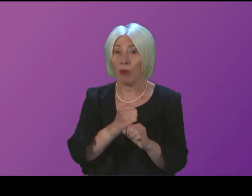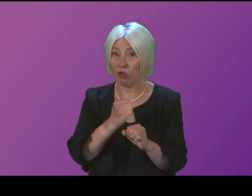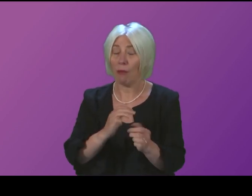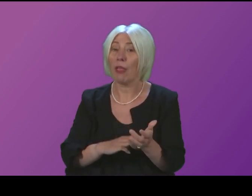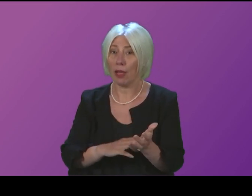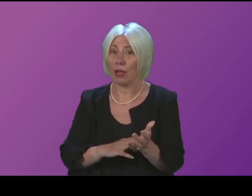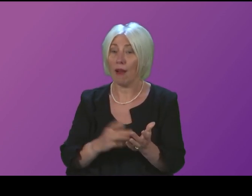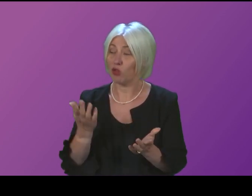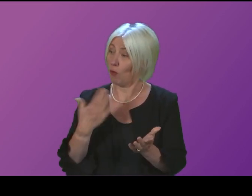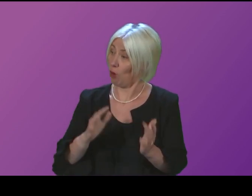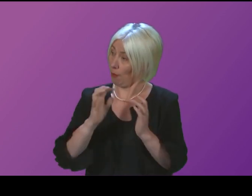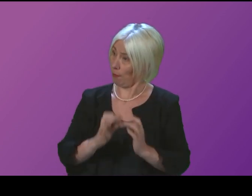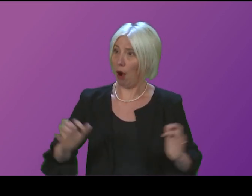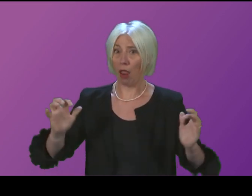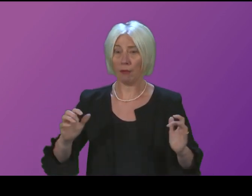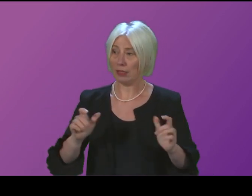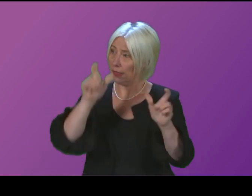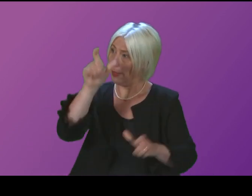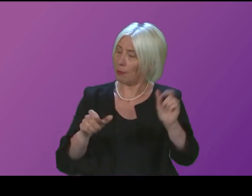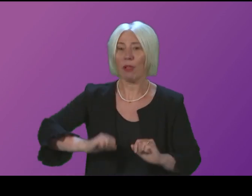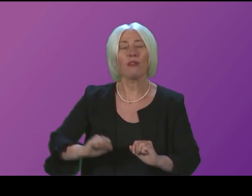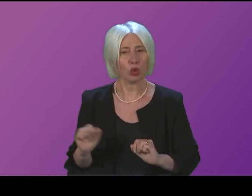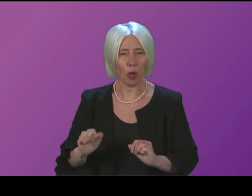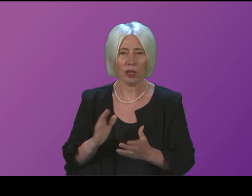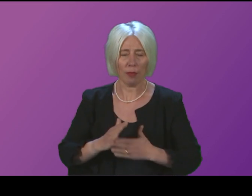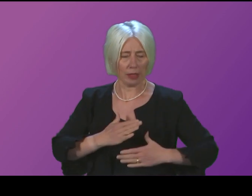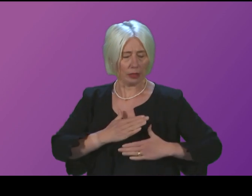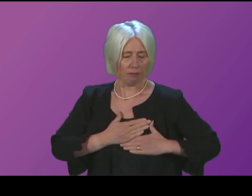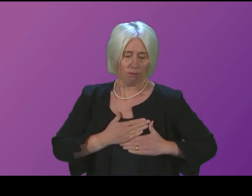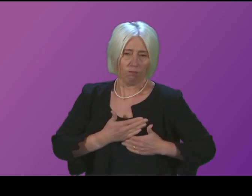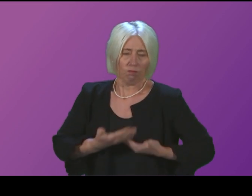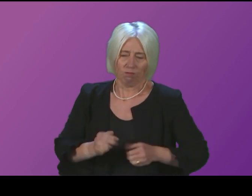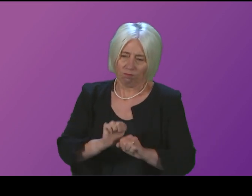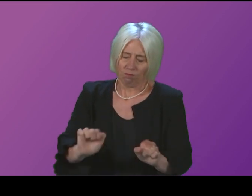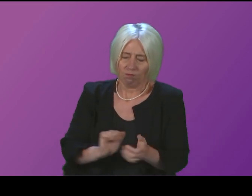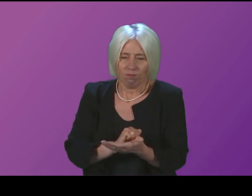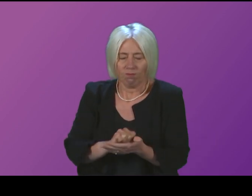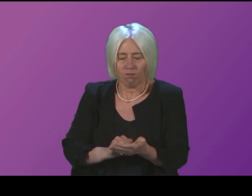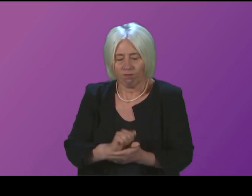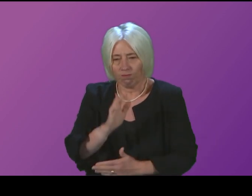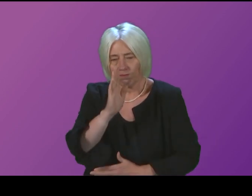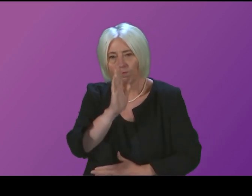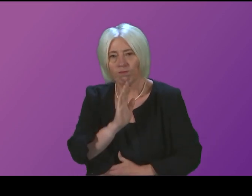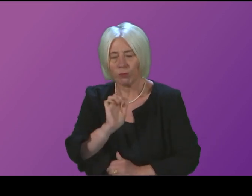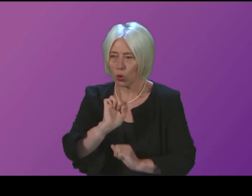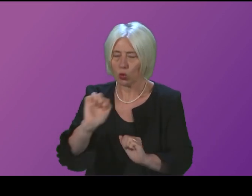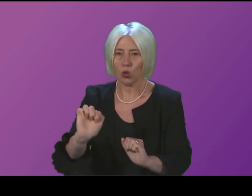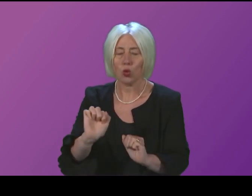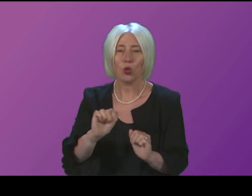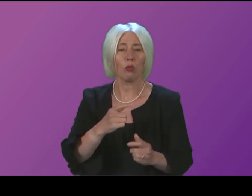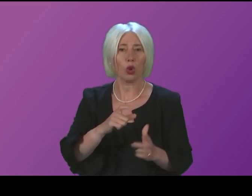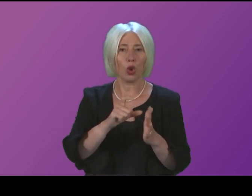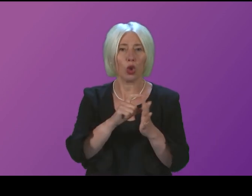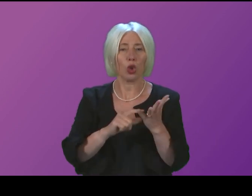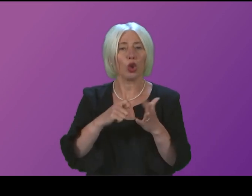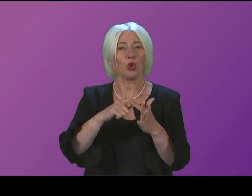the Parliament and people of Scotland, I offer my heartfelt condolences to Your Majesties and to the Duke of Rothesay,